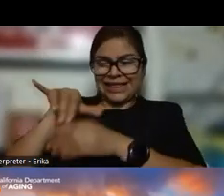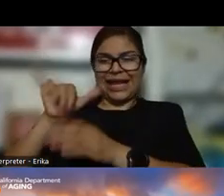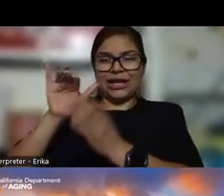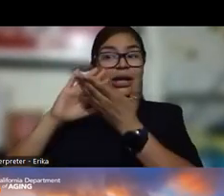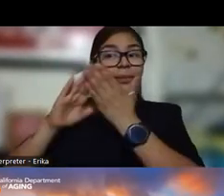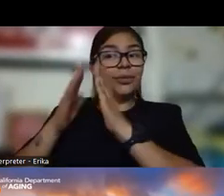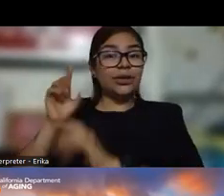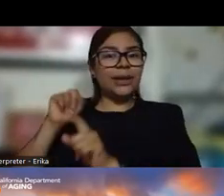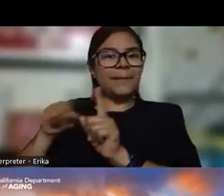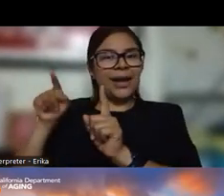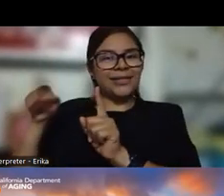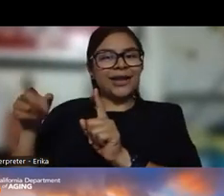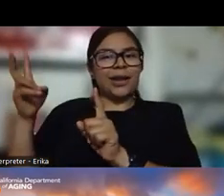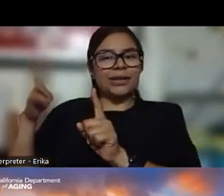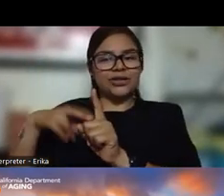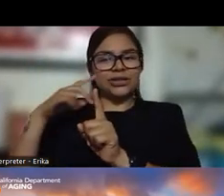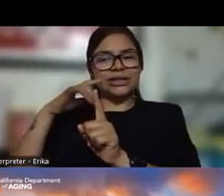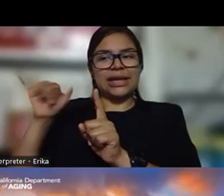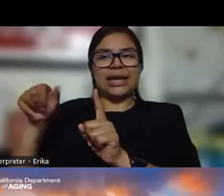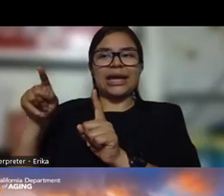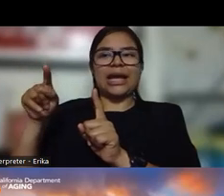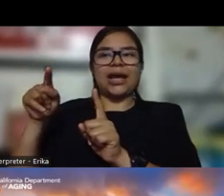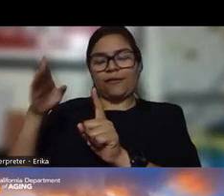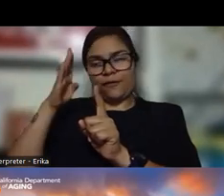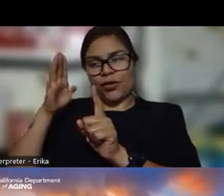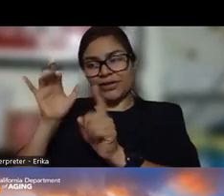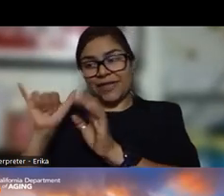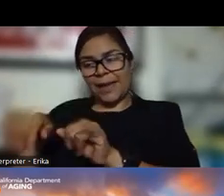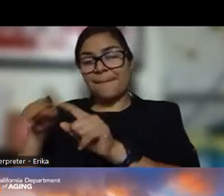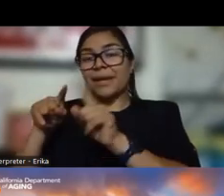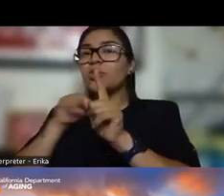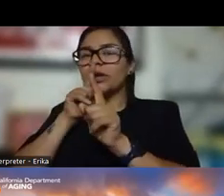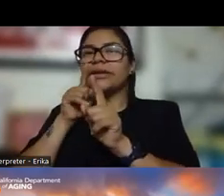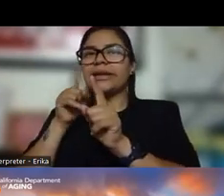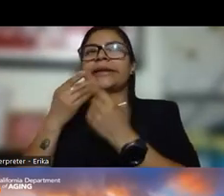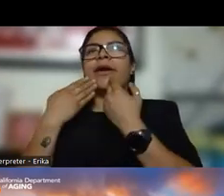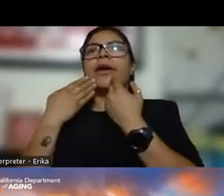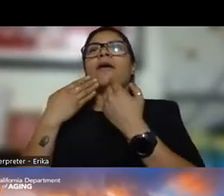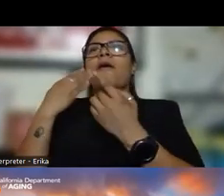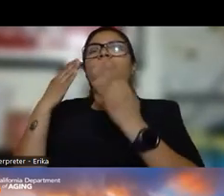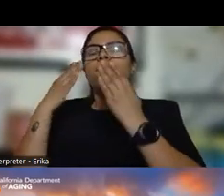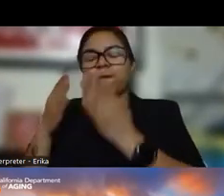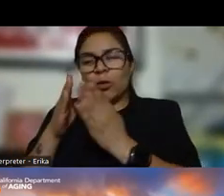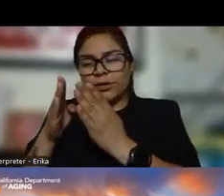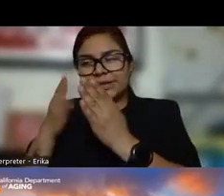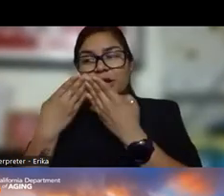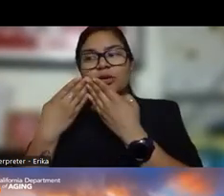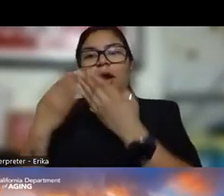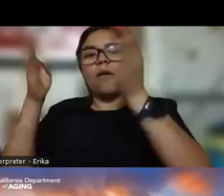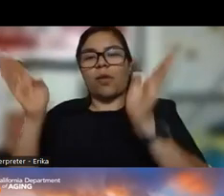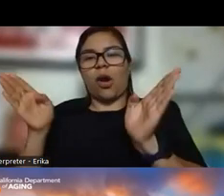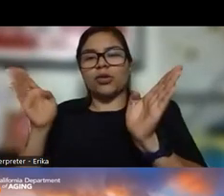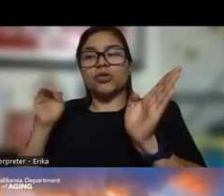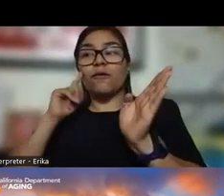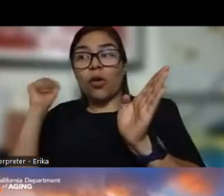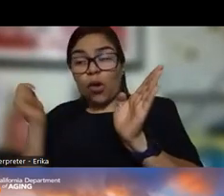focus a lot of their application on that community, they still are serving the whole city. They're developing a plan for the whole city. That one stands